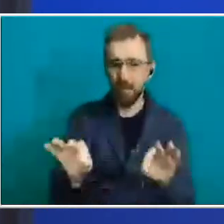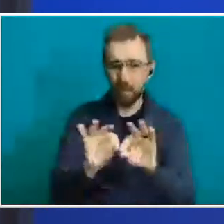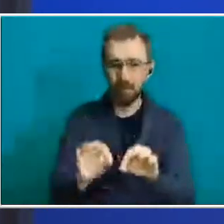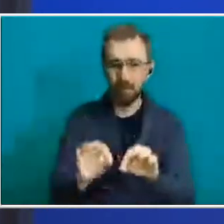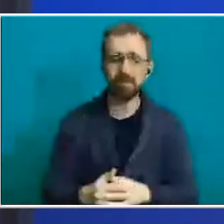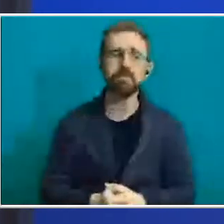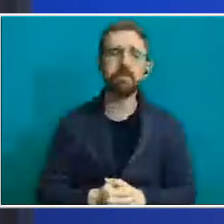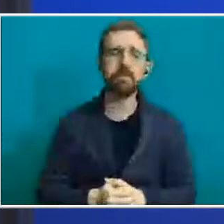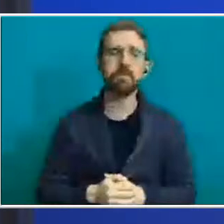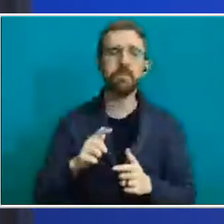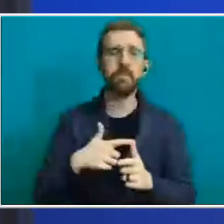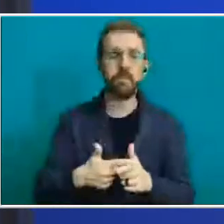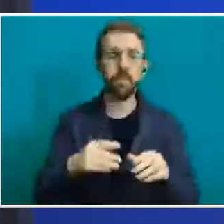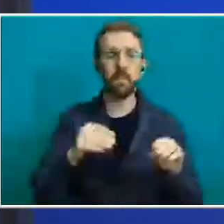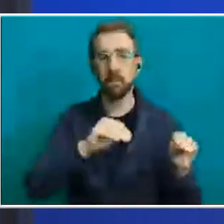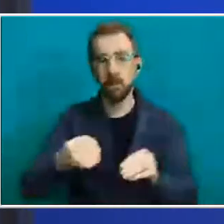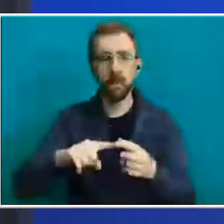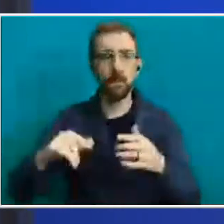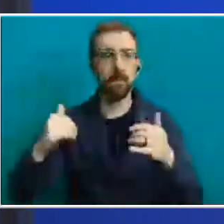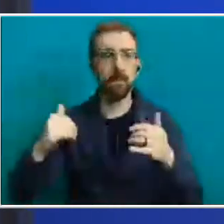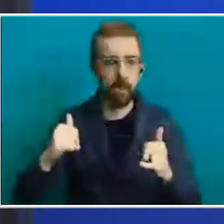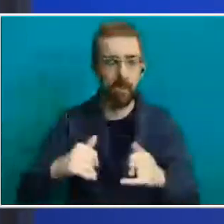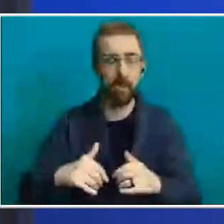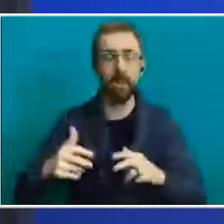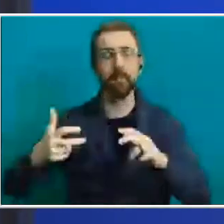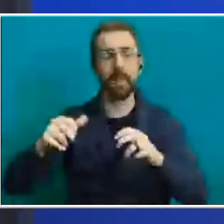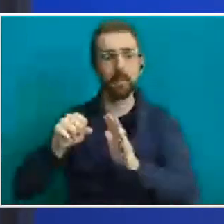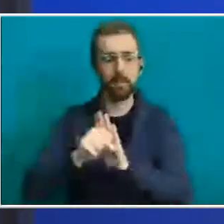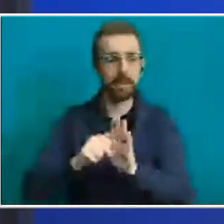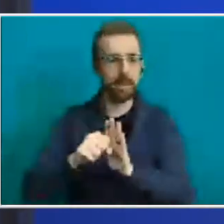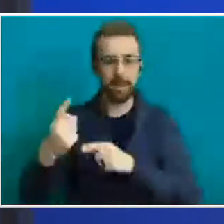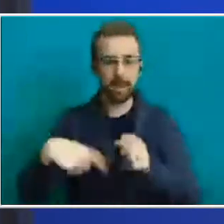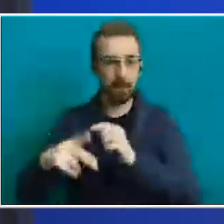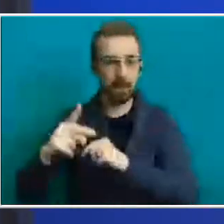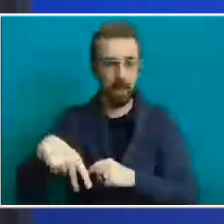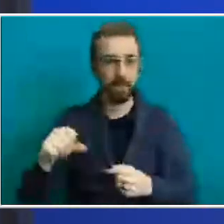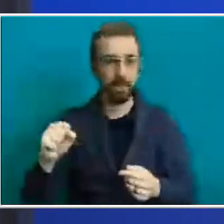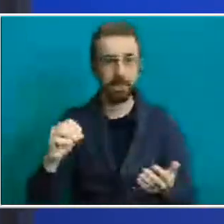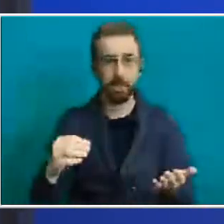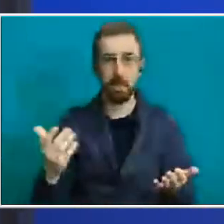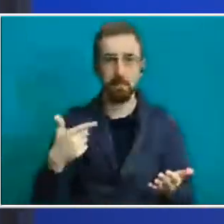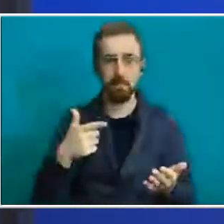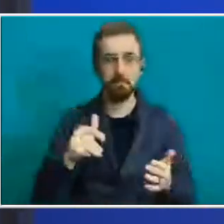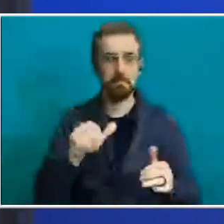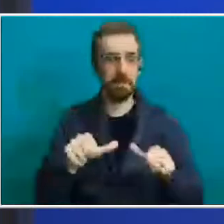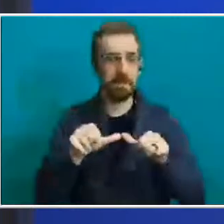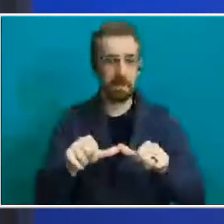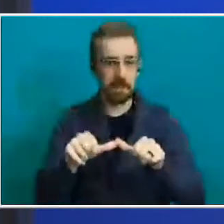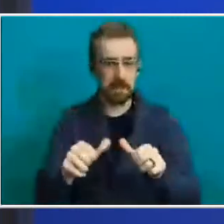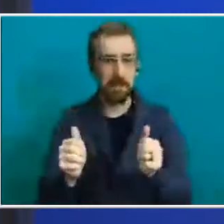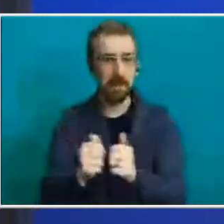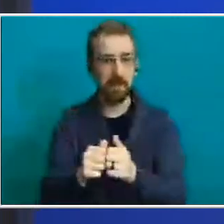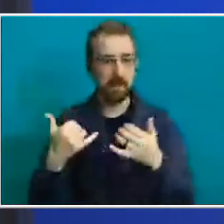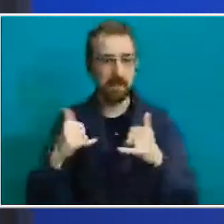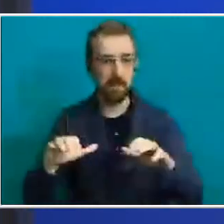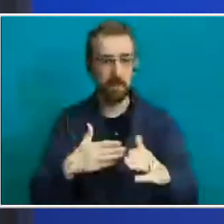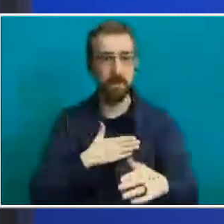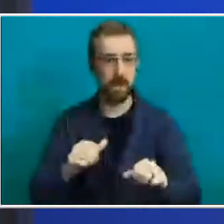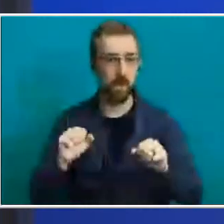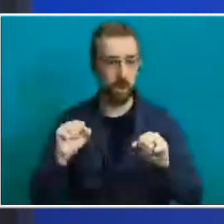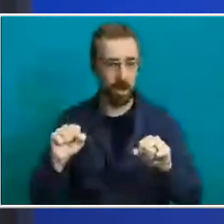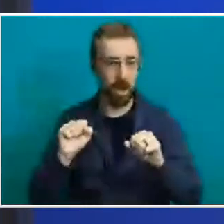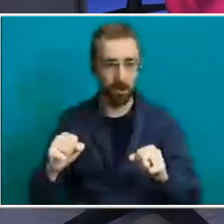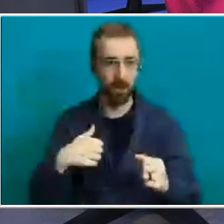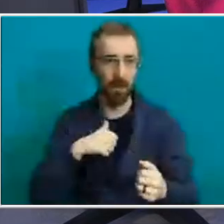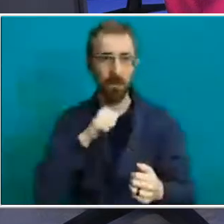into playing, and basketball season is coming up. So now it's just being consistent with still doing my workouts so I don't get re-injured.